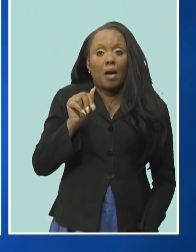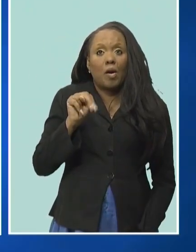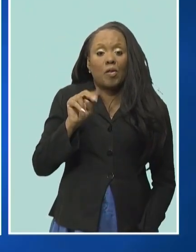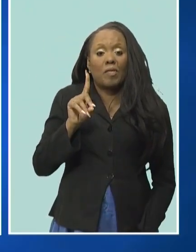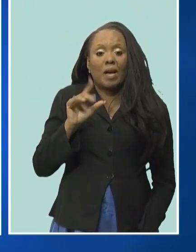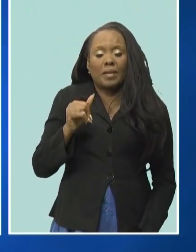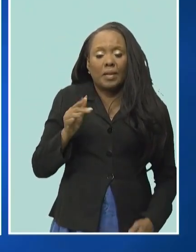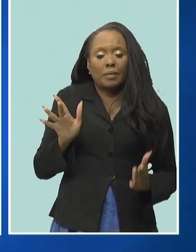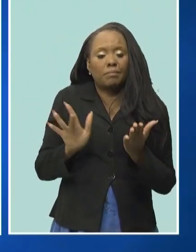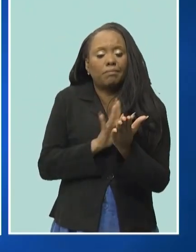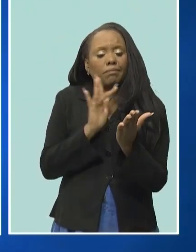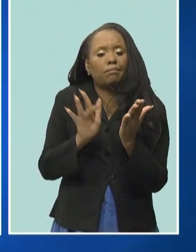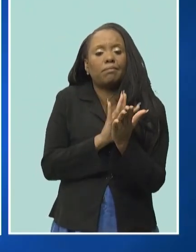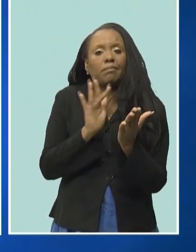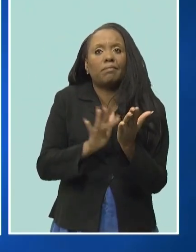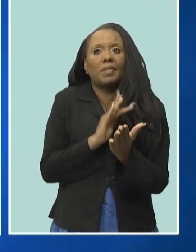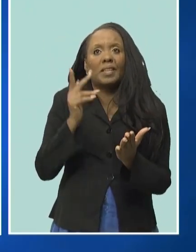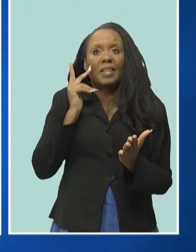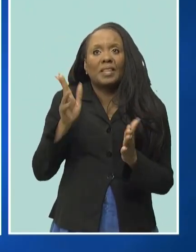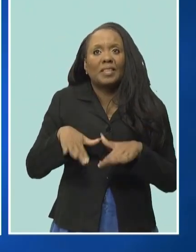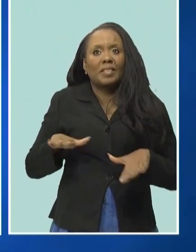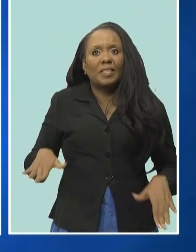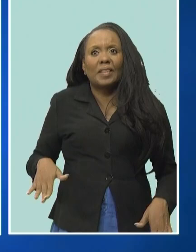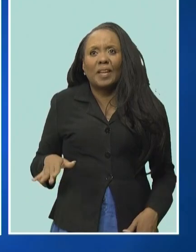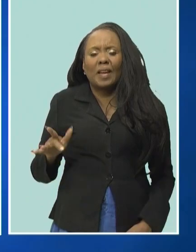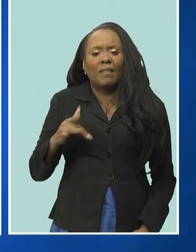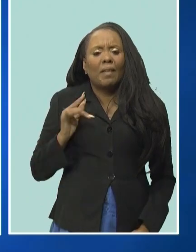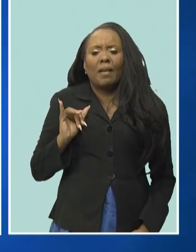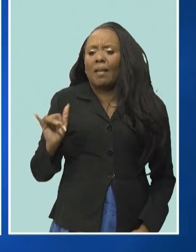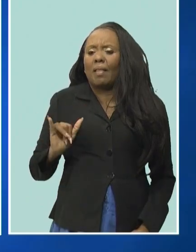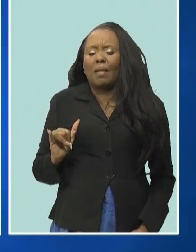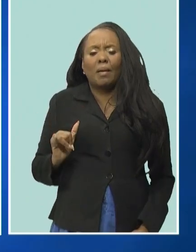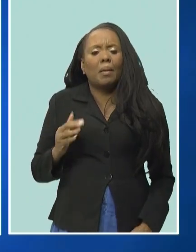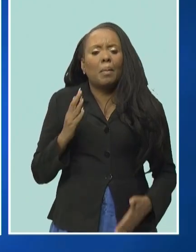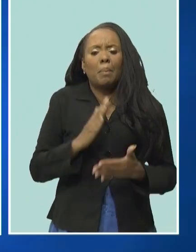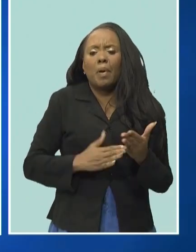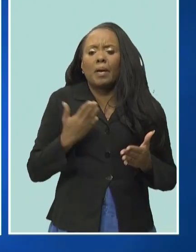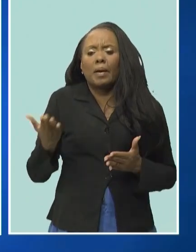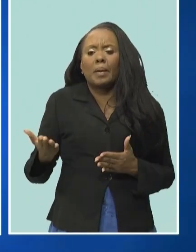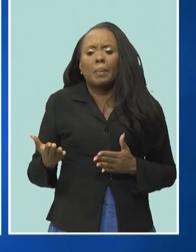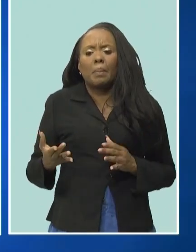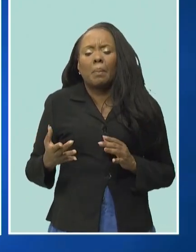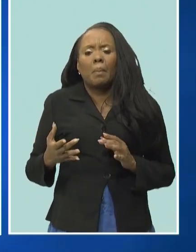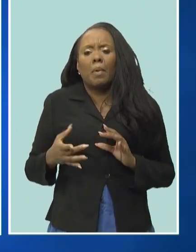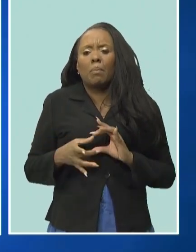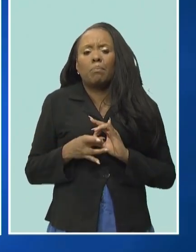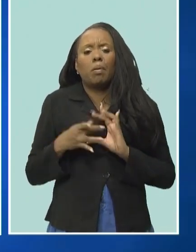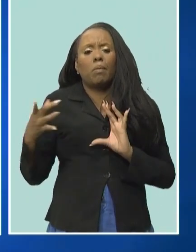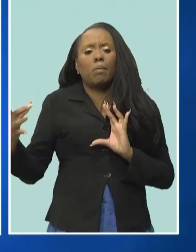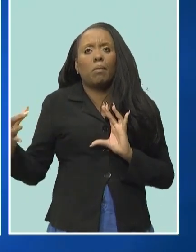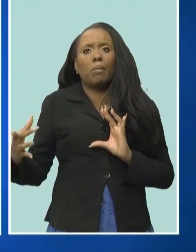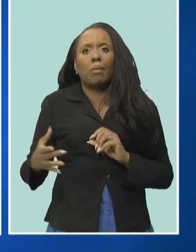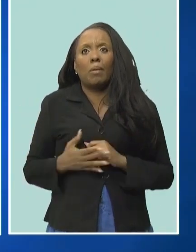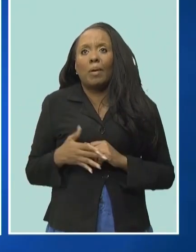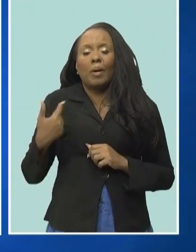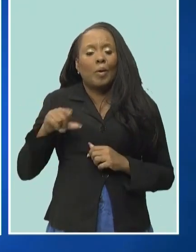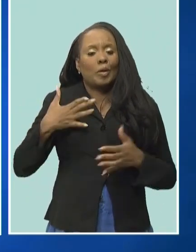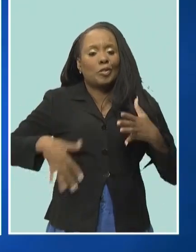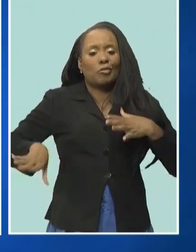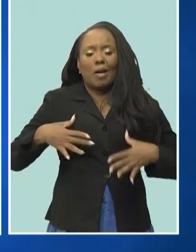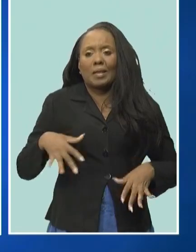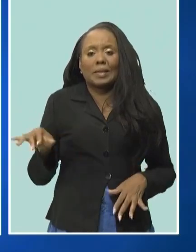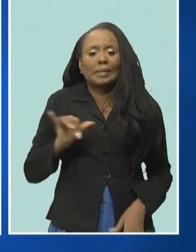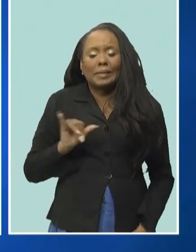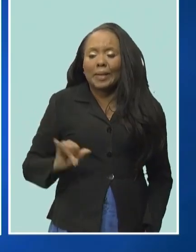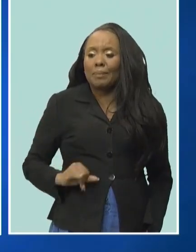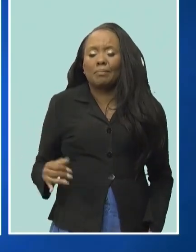children. He says he feels like he's missing a part of himself. Dressing the same way, coming out looking the same way,